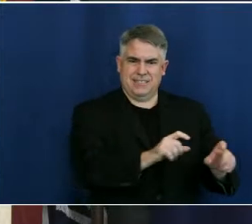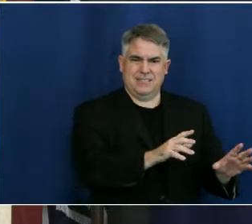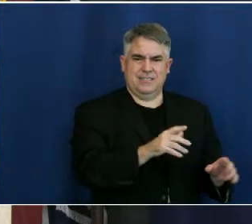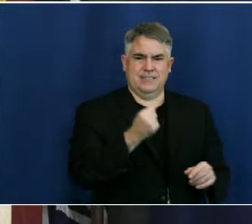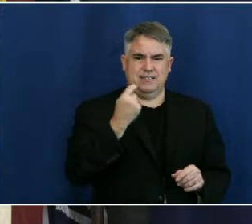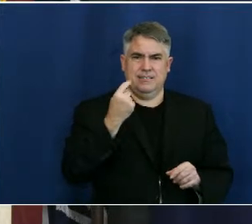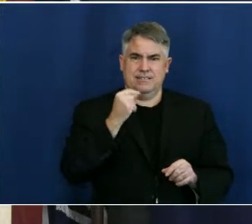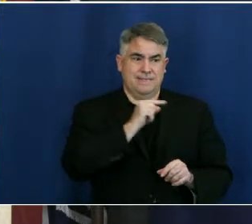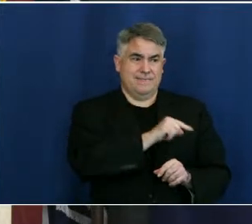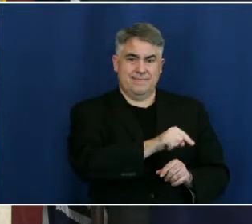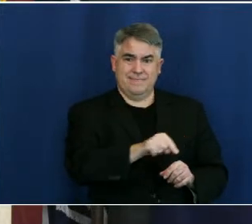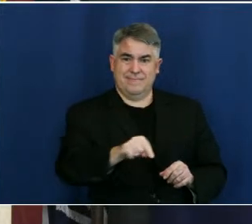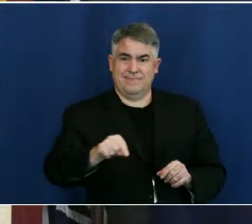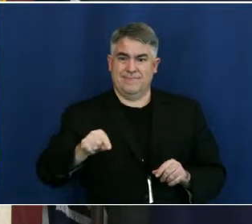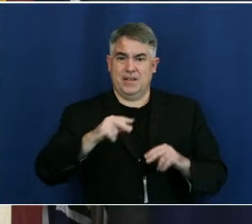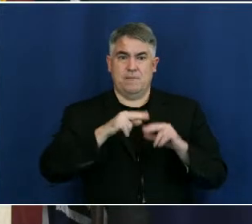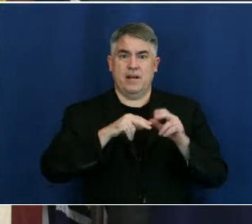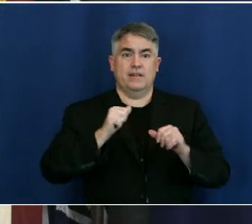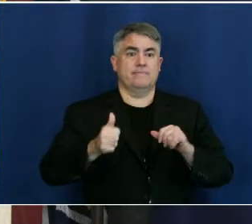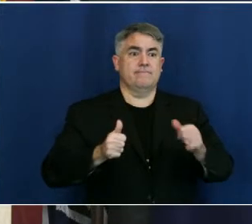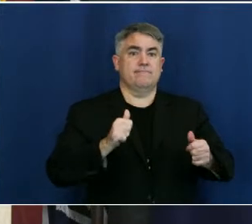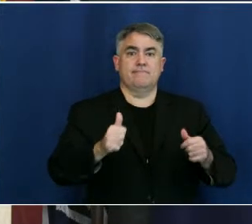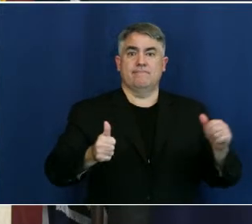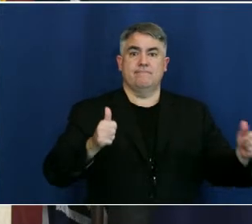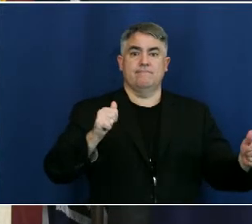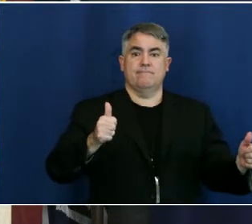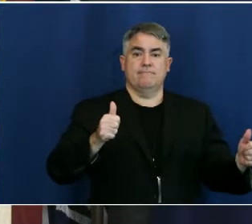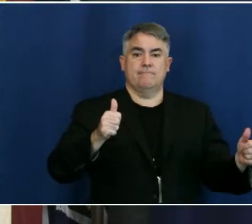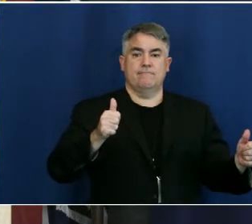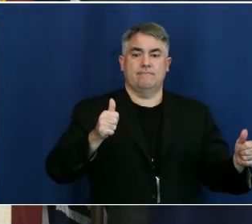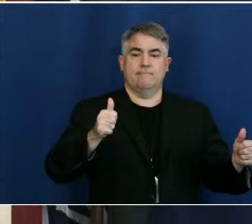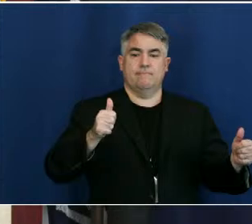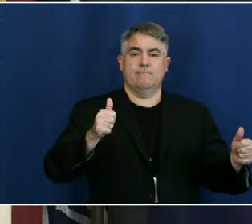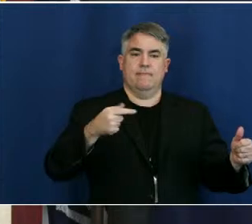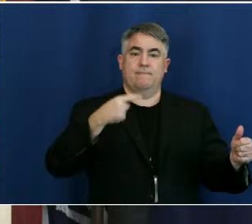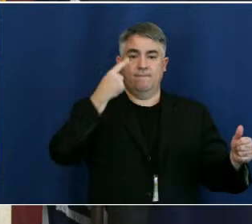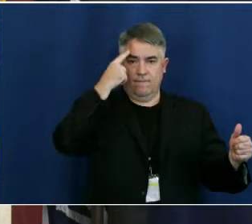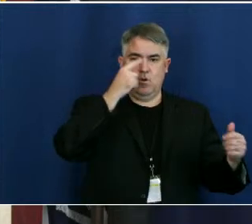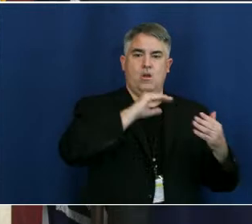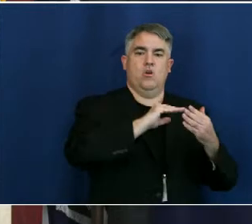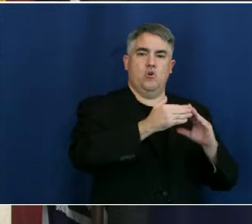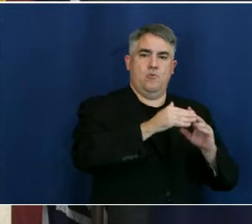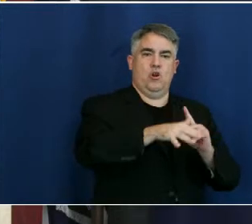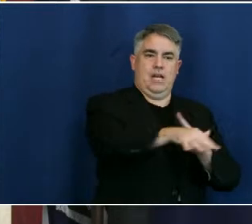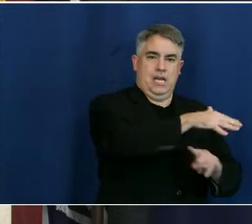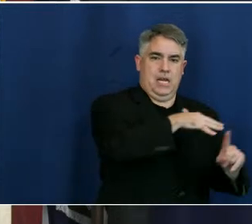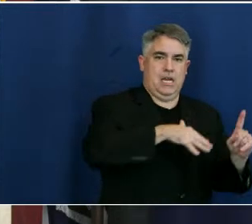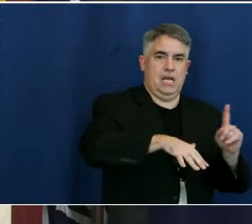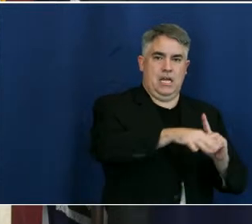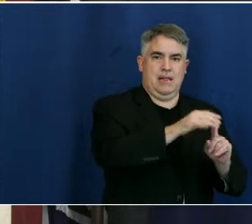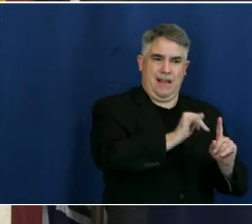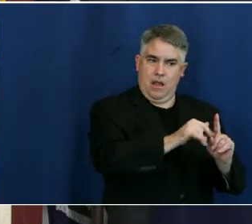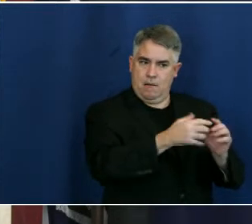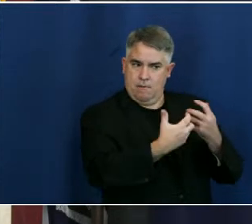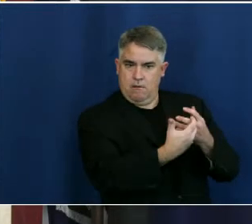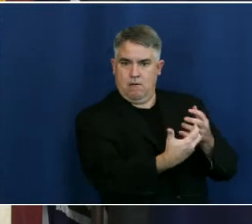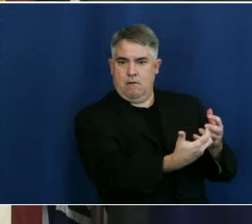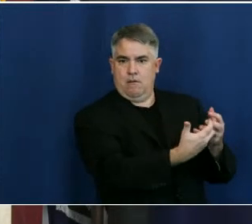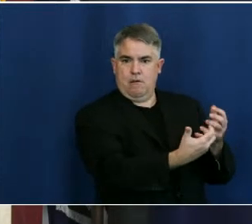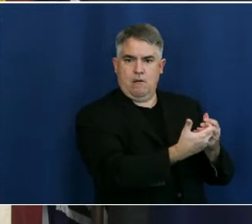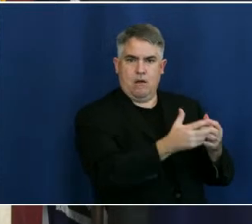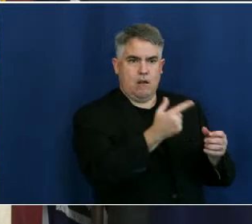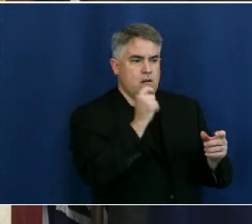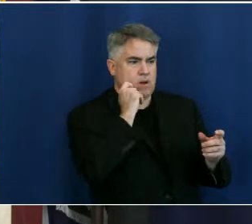sites was placed with equity in mind. All of the locations that you see on the map today for sites that are open today are in the overlay of